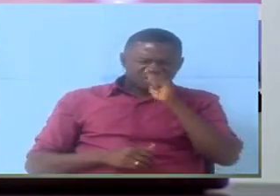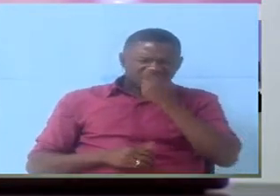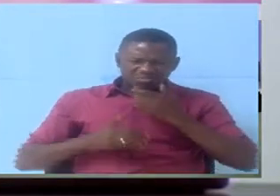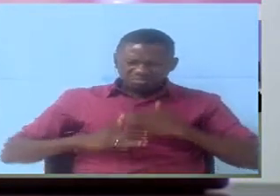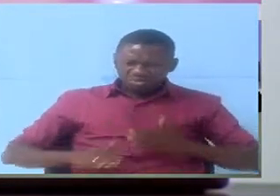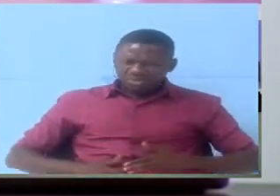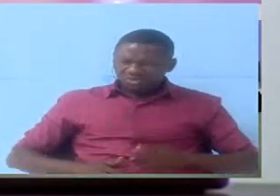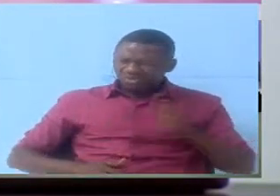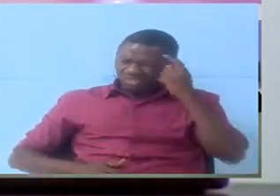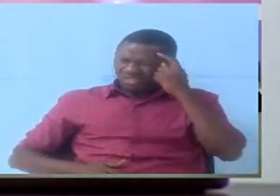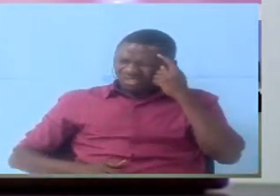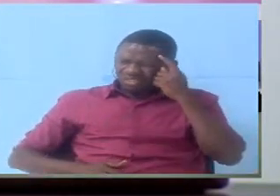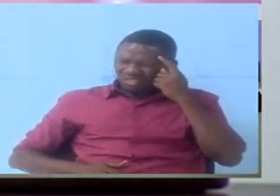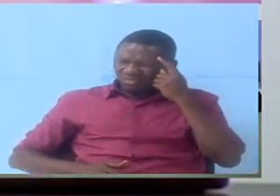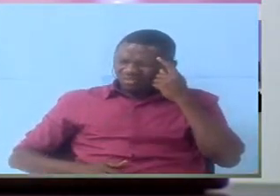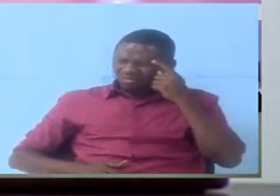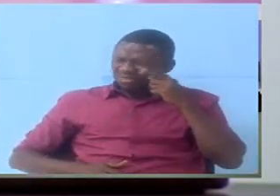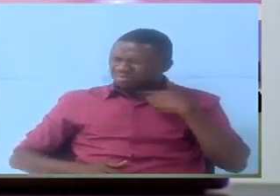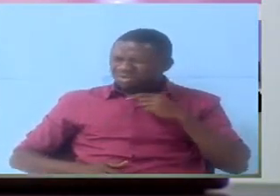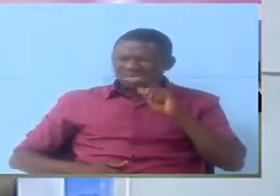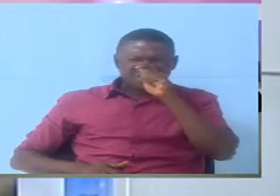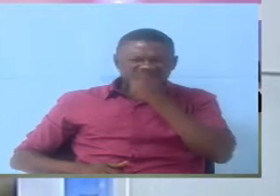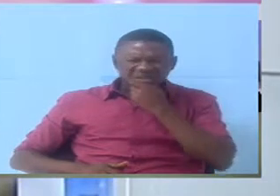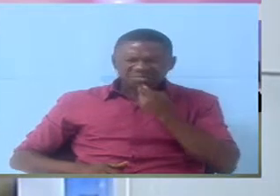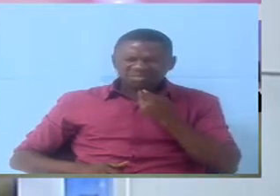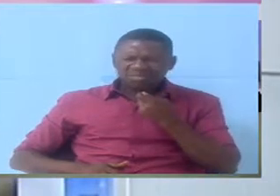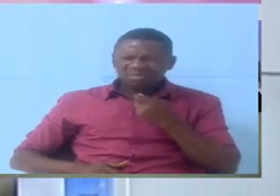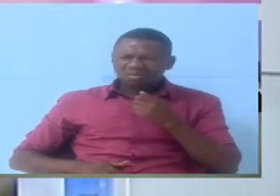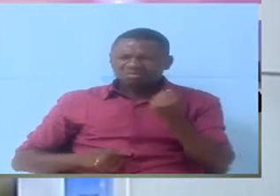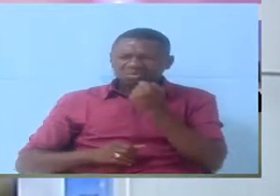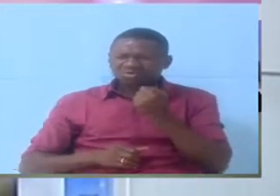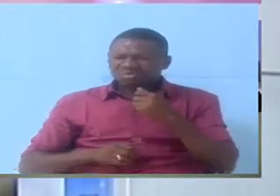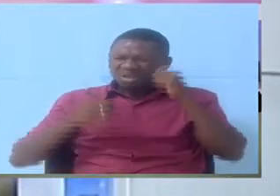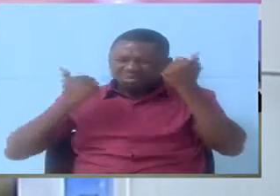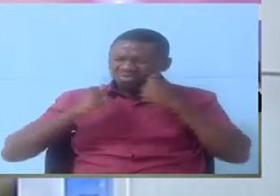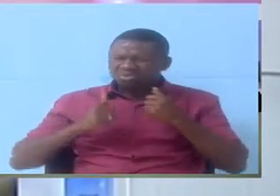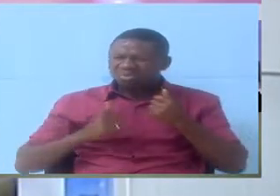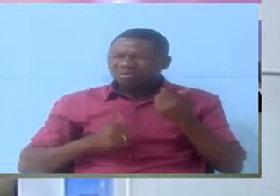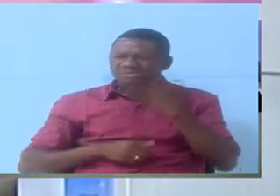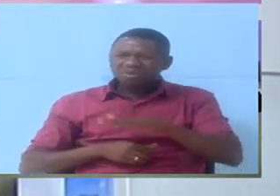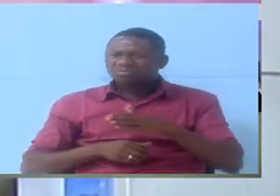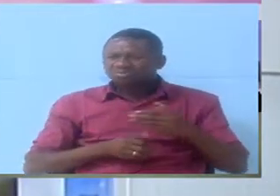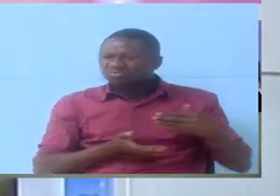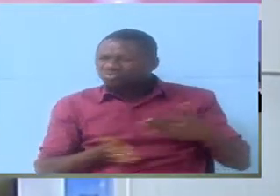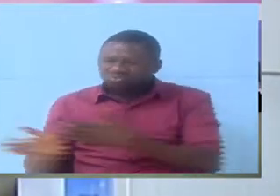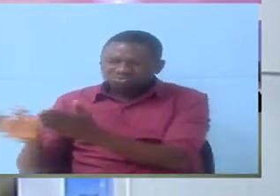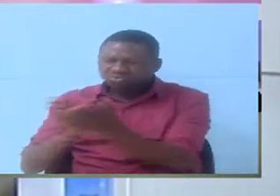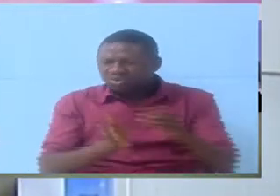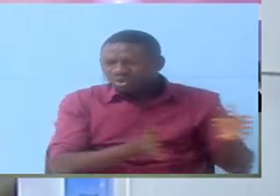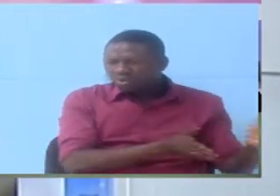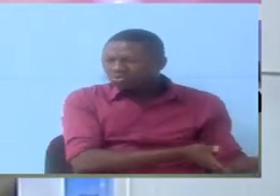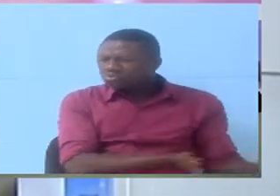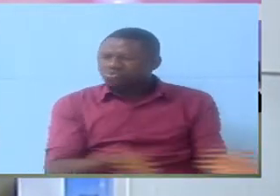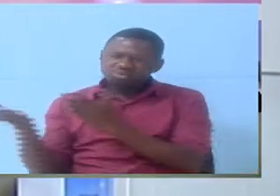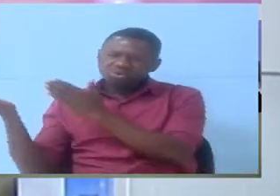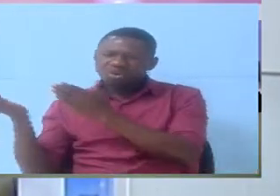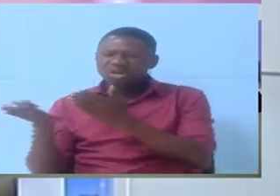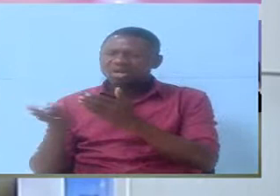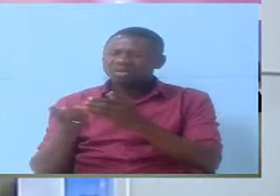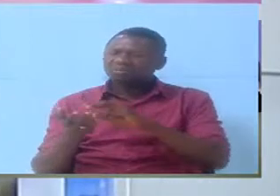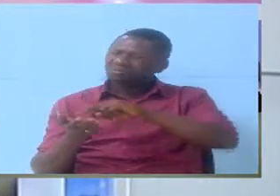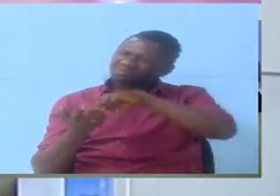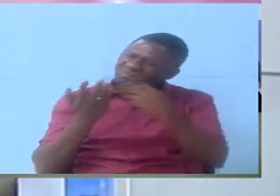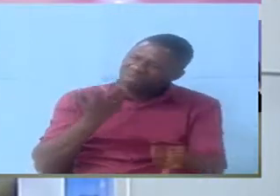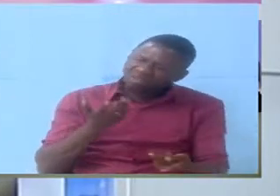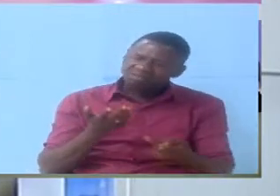washed ashore as you previously thought? For AMM Mira Nukafoko, Asikeno, Kulumula Yelama de Jogon, Joe Faina, for Catawaltiba.